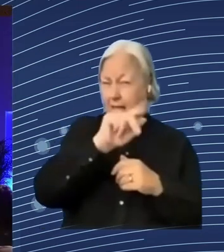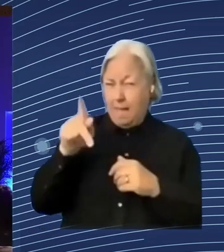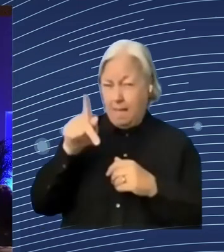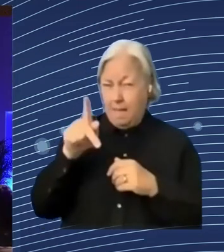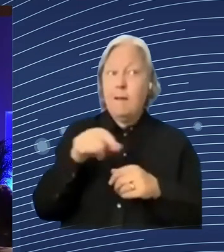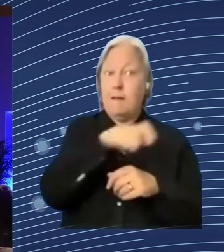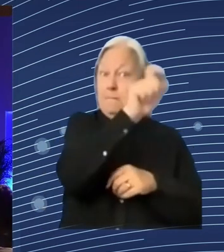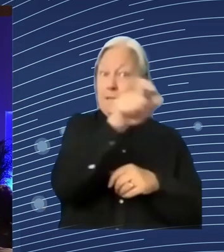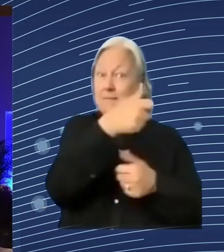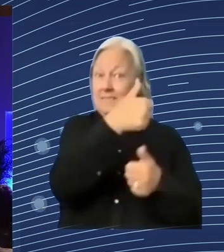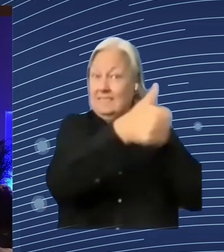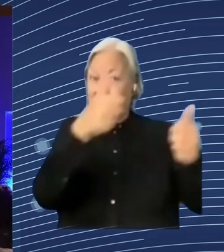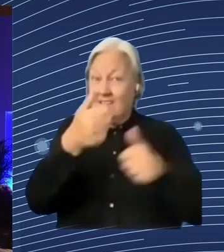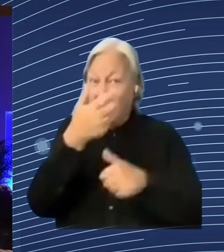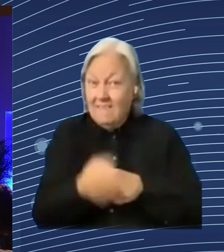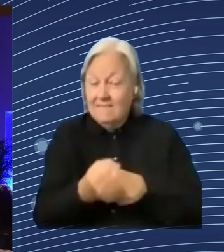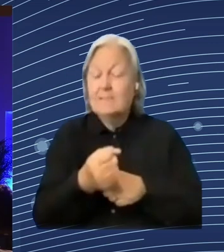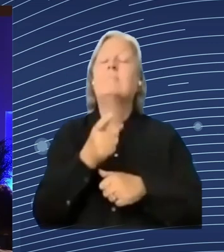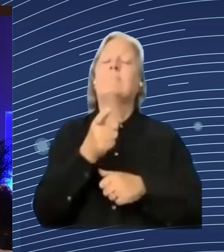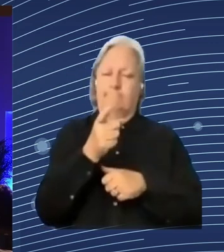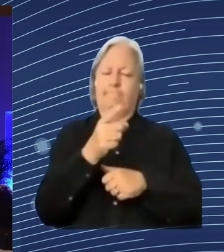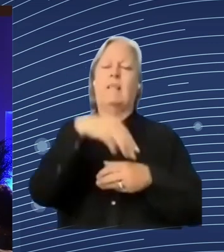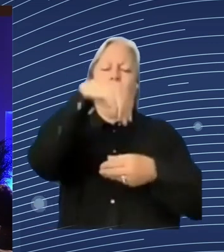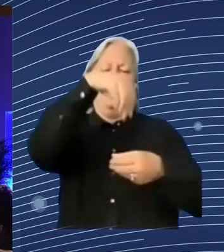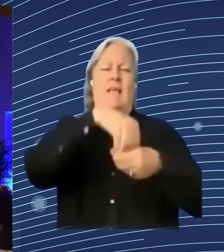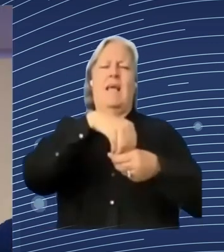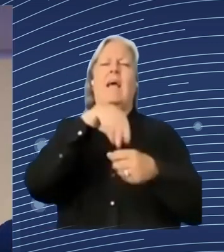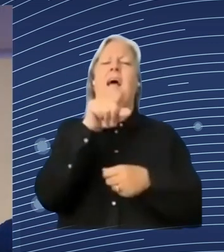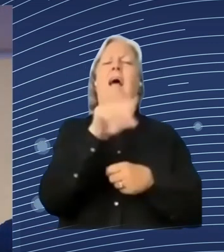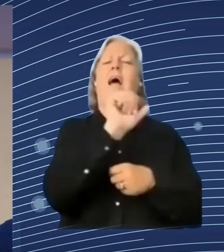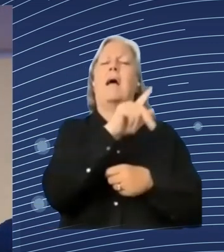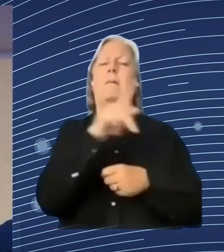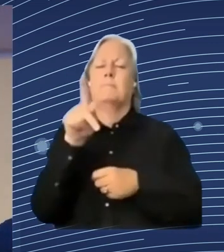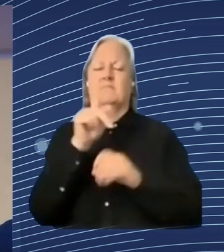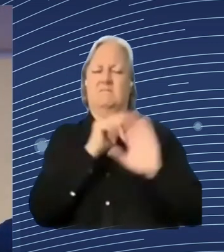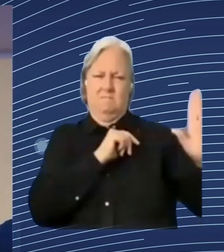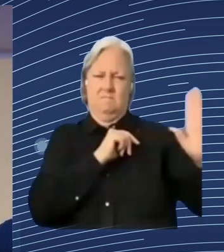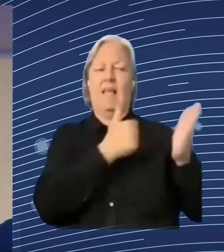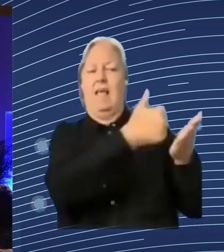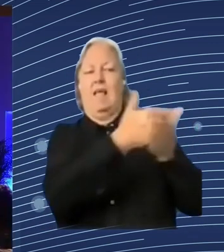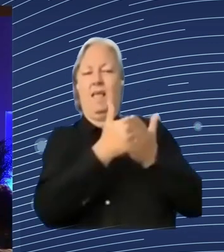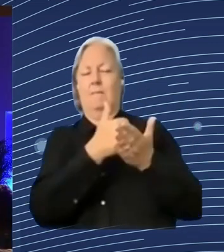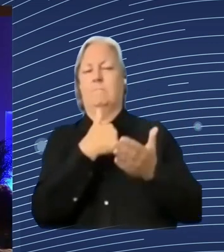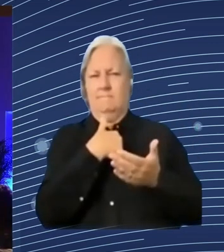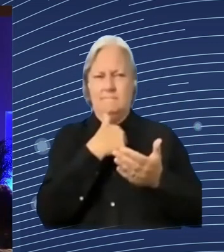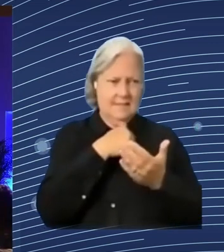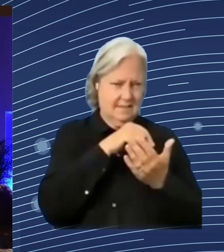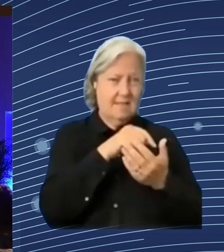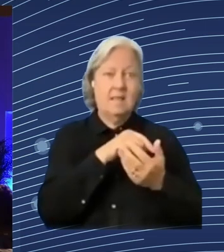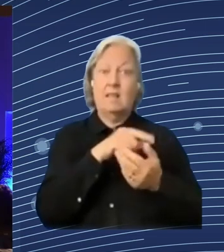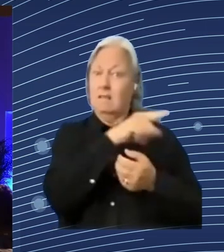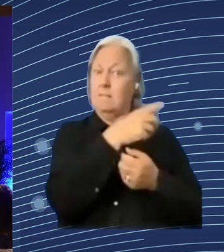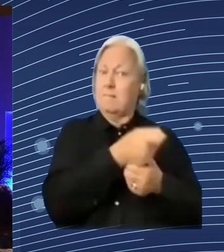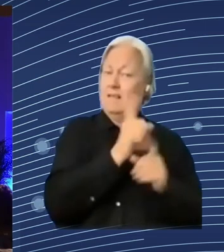app was one part of the data that we gathered. So the main part was... And then people have to report themselves, how they are